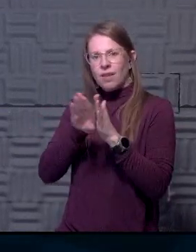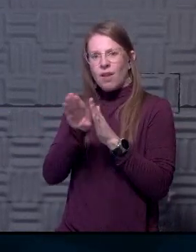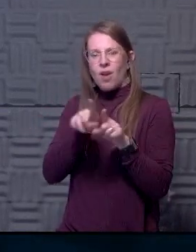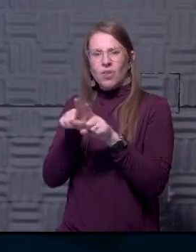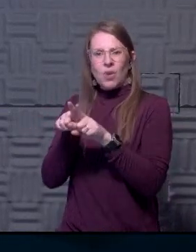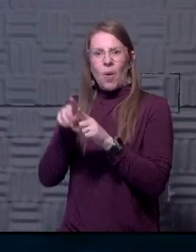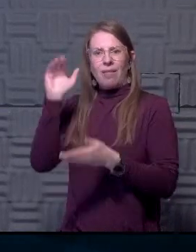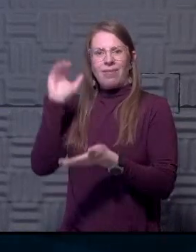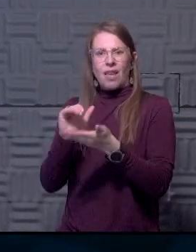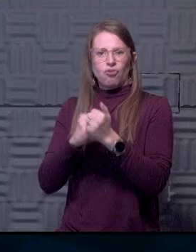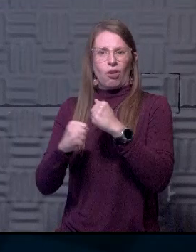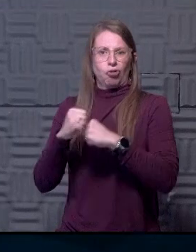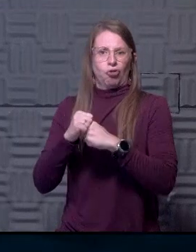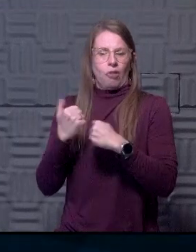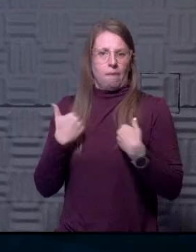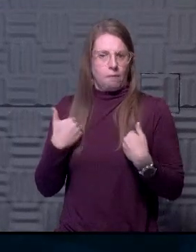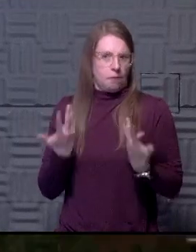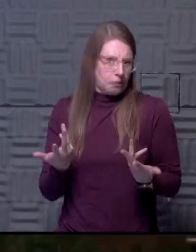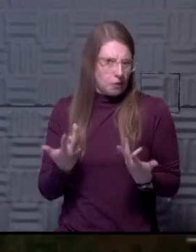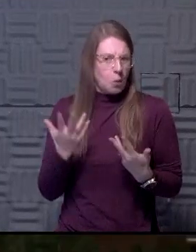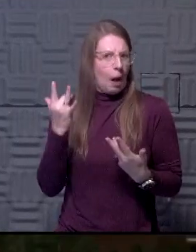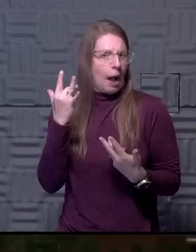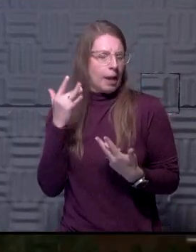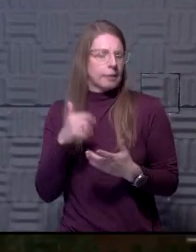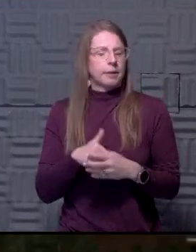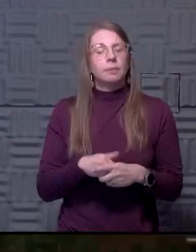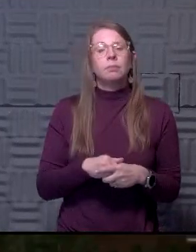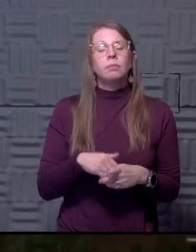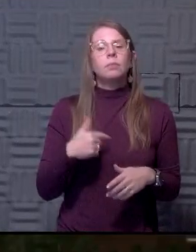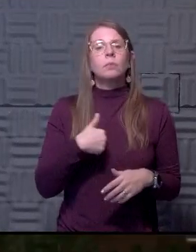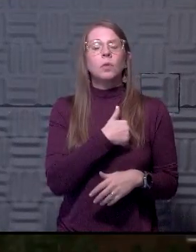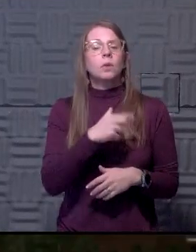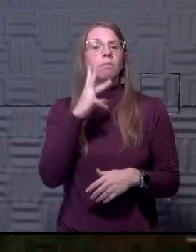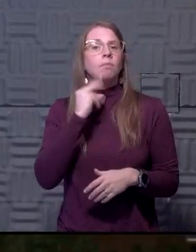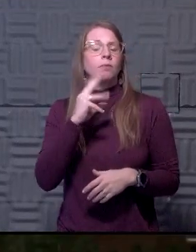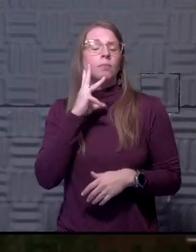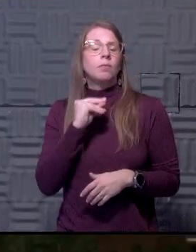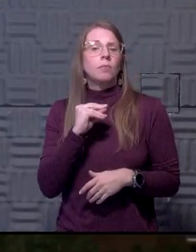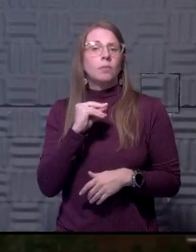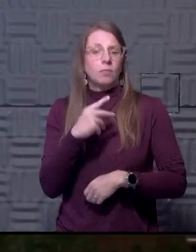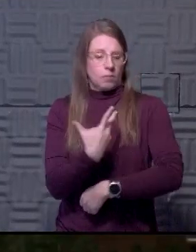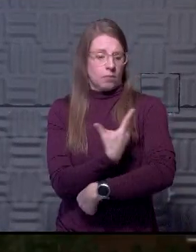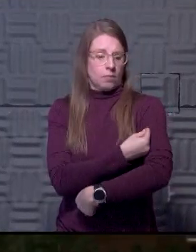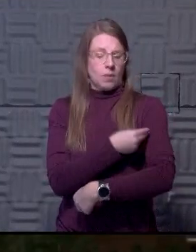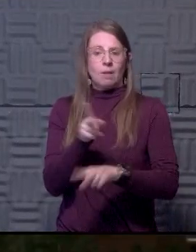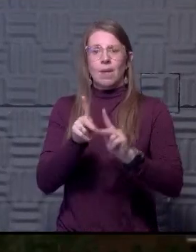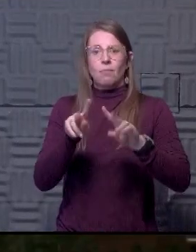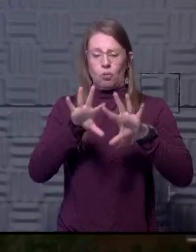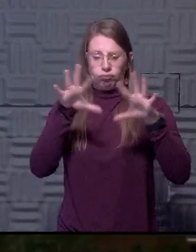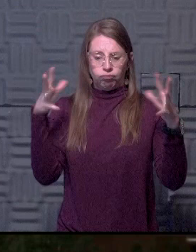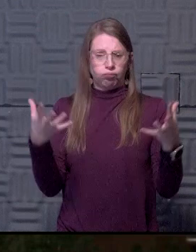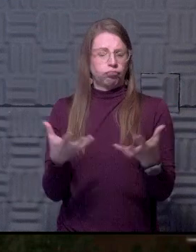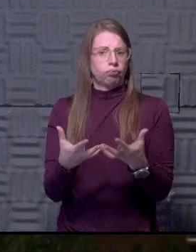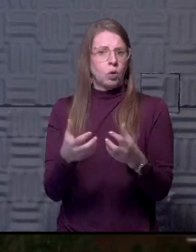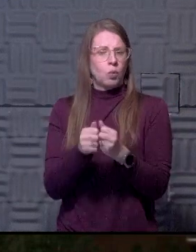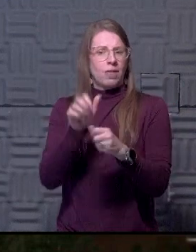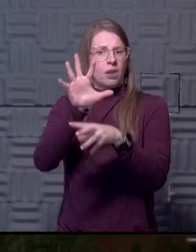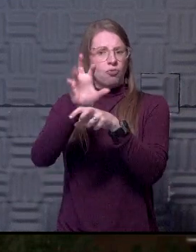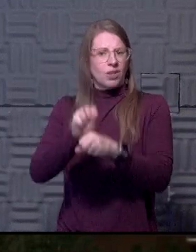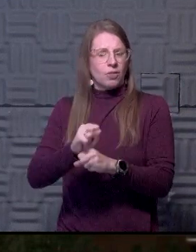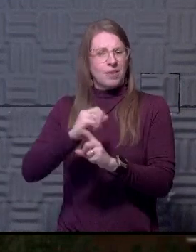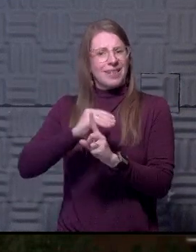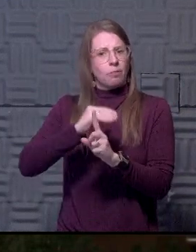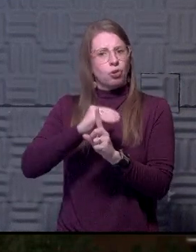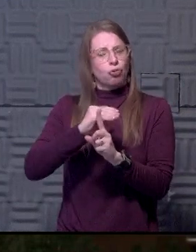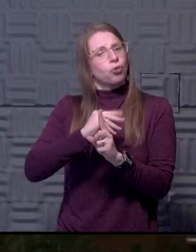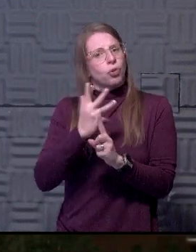infrastructure. It's we have experience immunizing people around the world with traditional temperatures, and